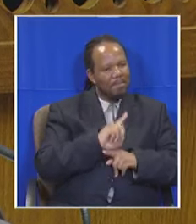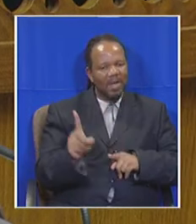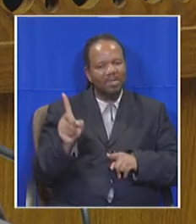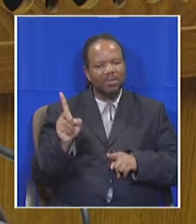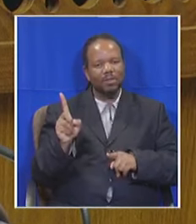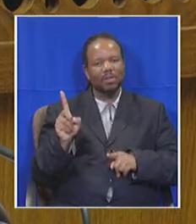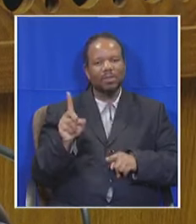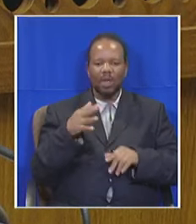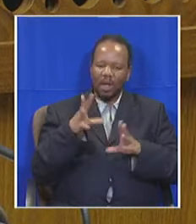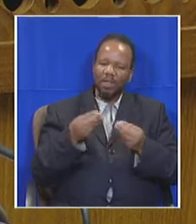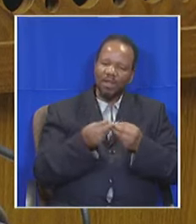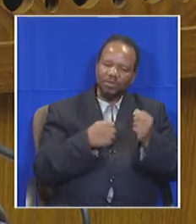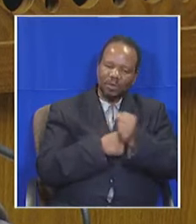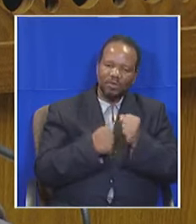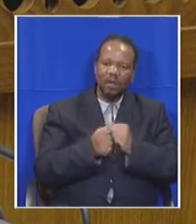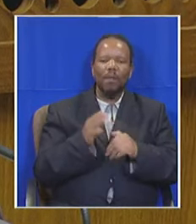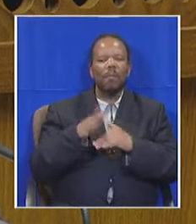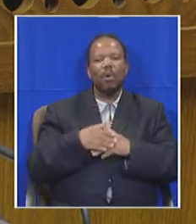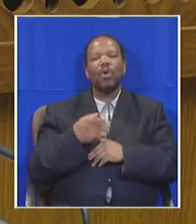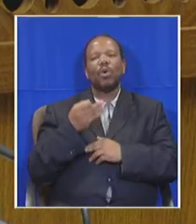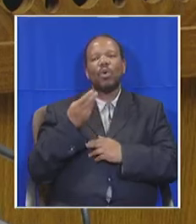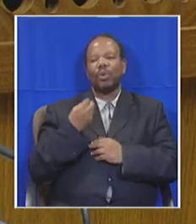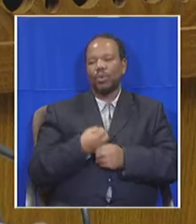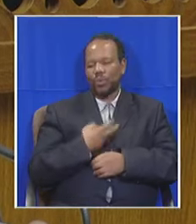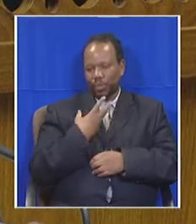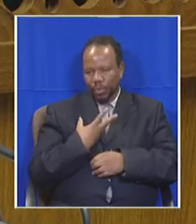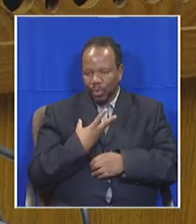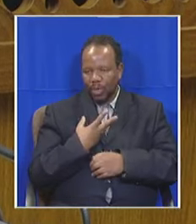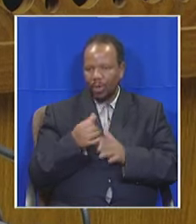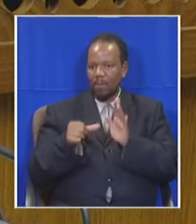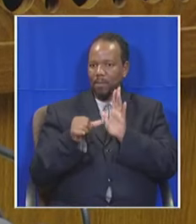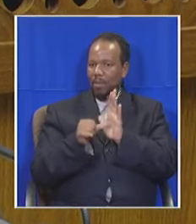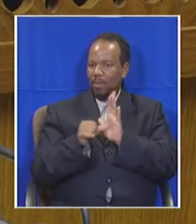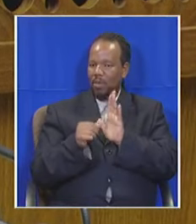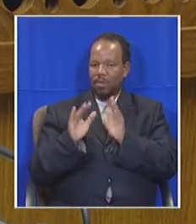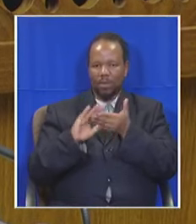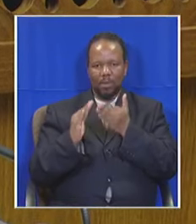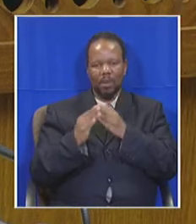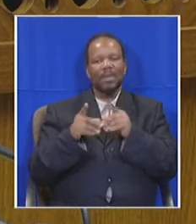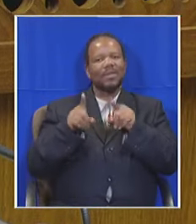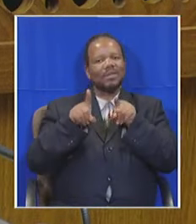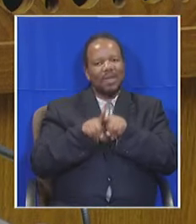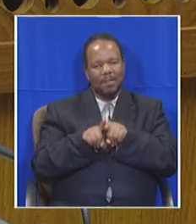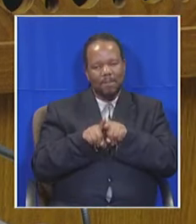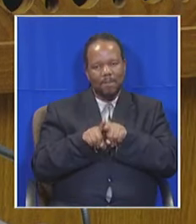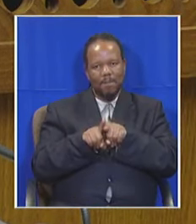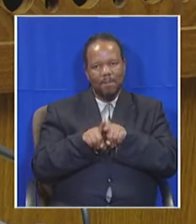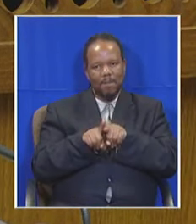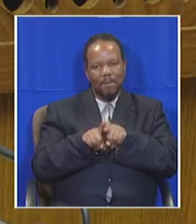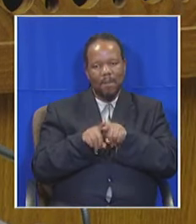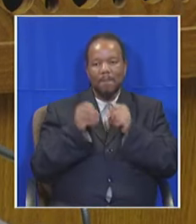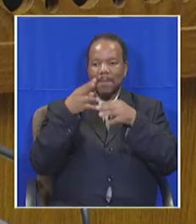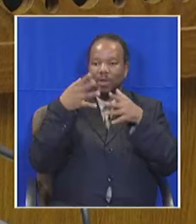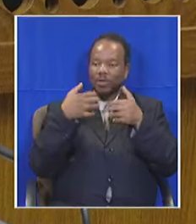branches. Further, youth, as an integral part of the South African society, are equally facing a variety of other